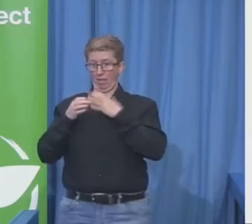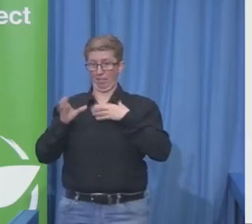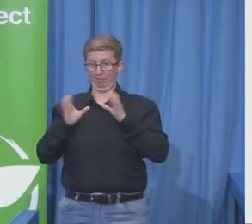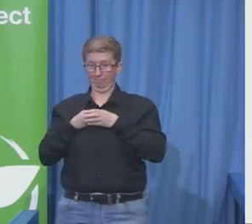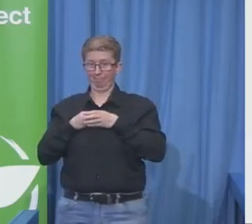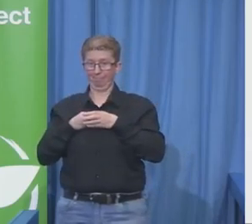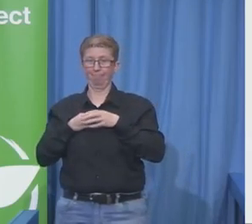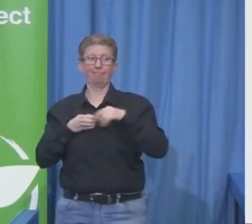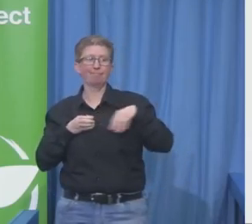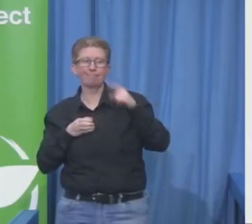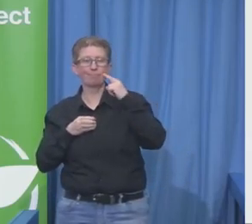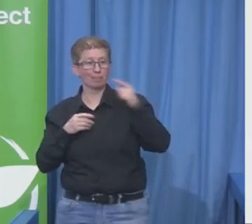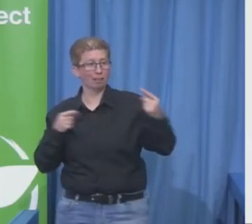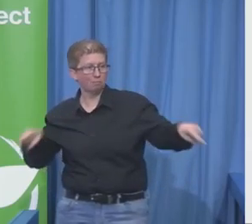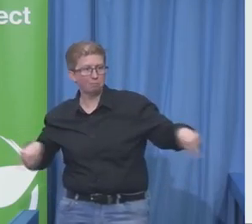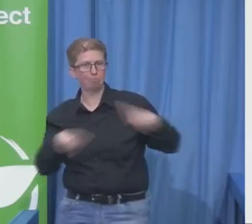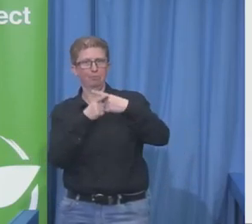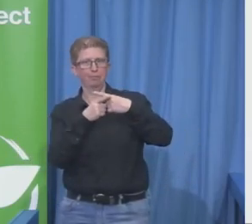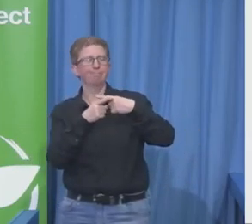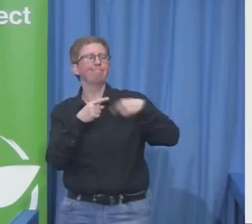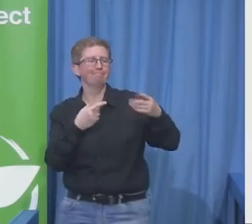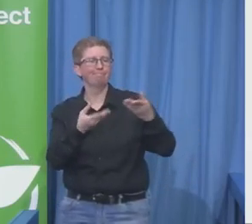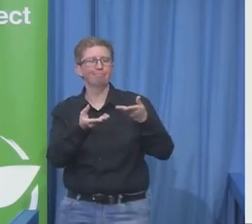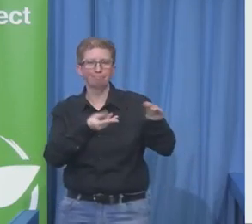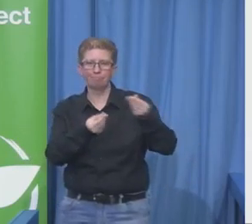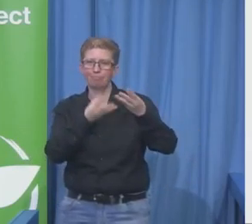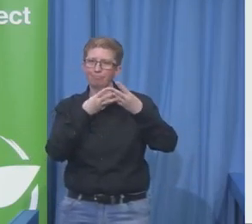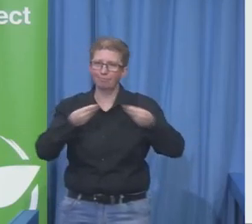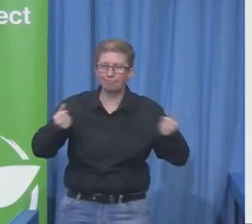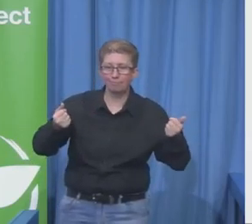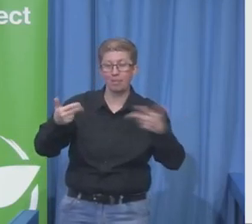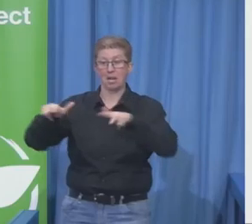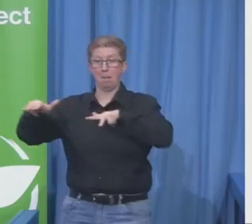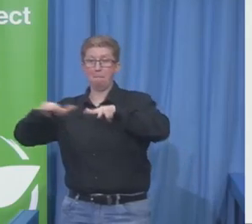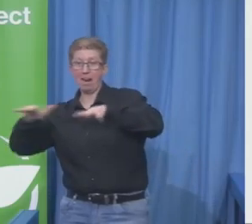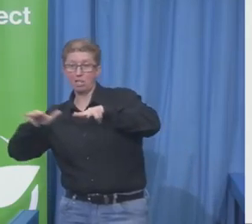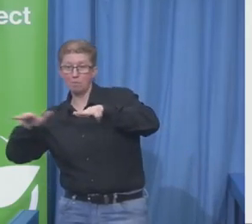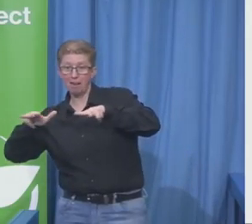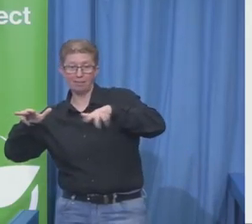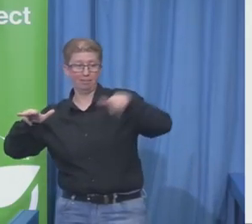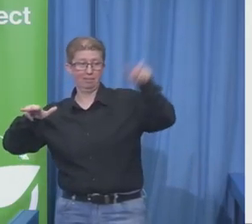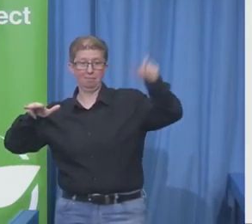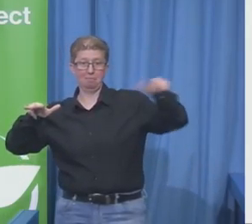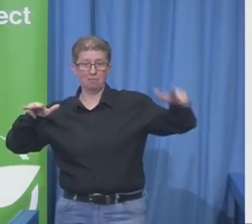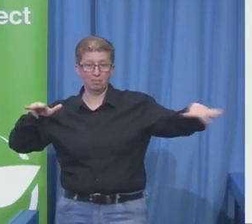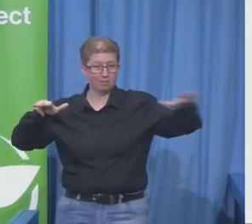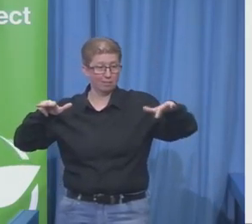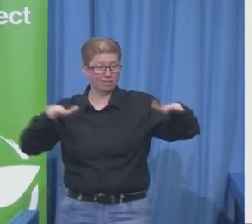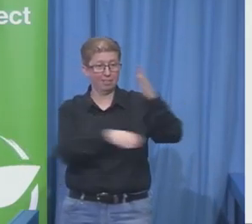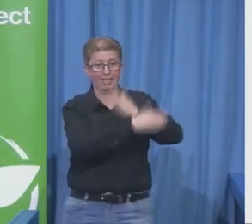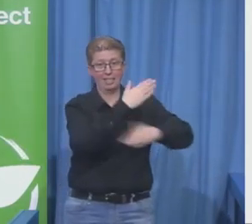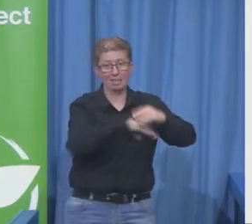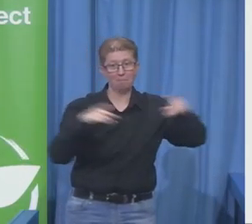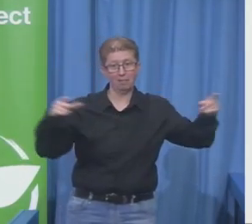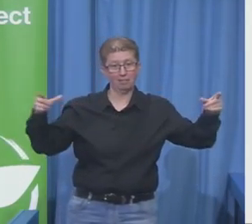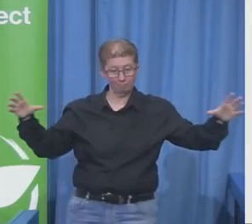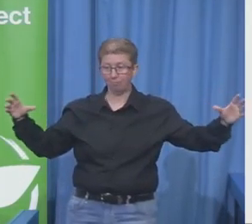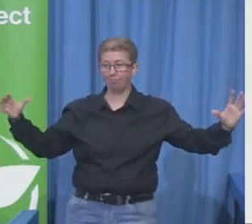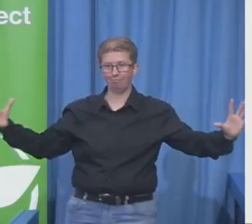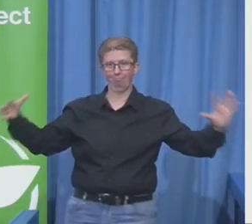and employees with disabilities were invited to every session to share their knowledge or their experience at